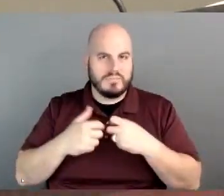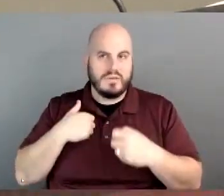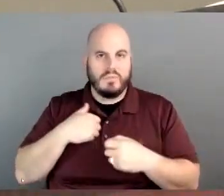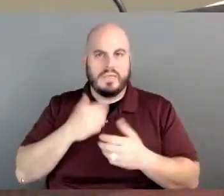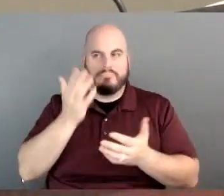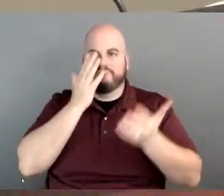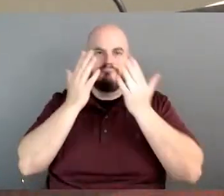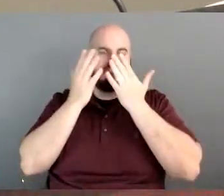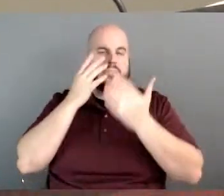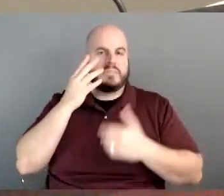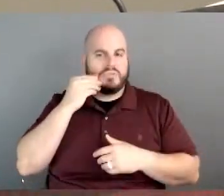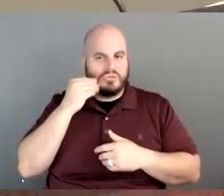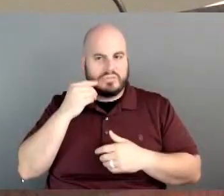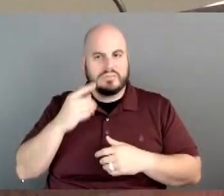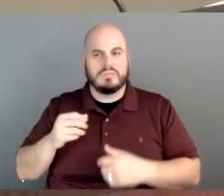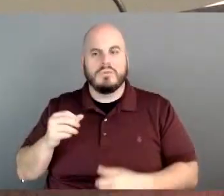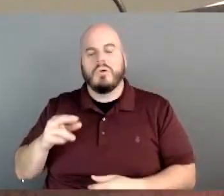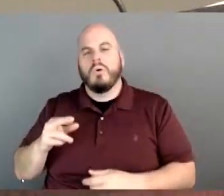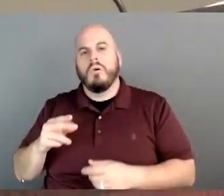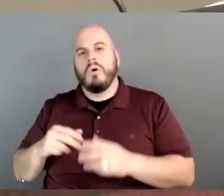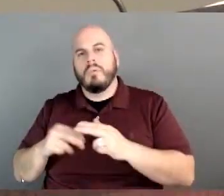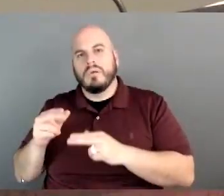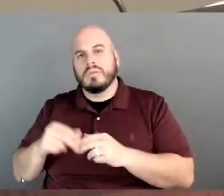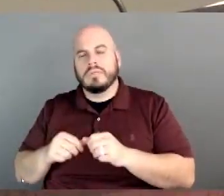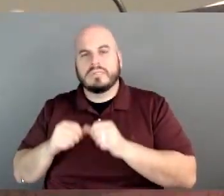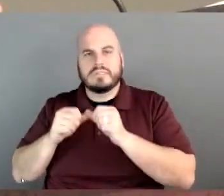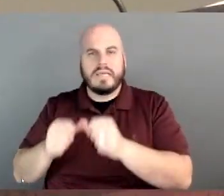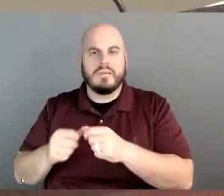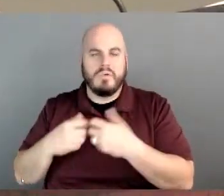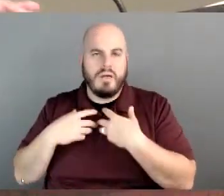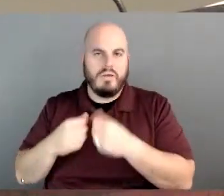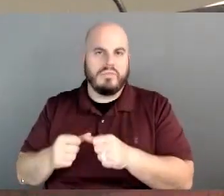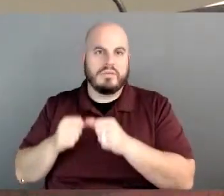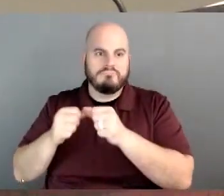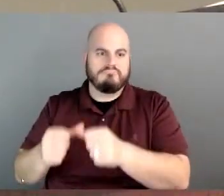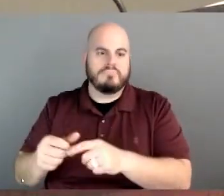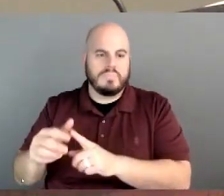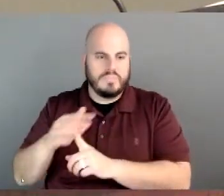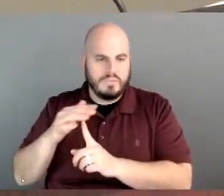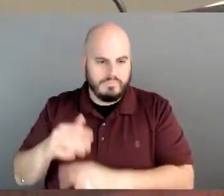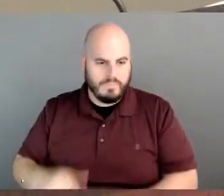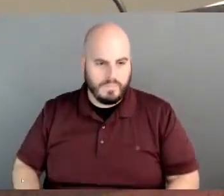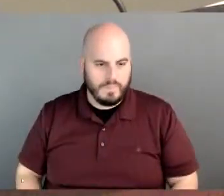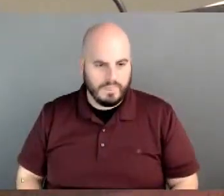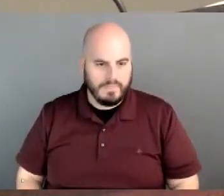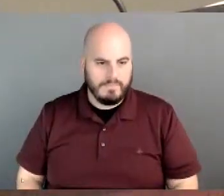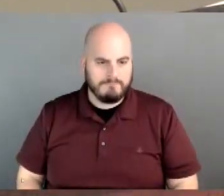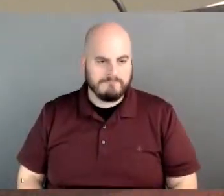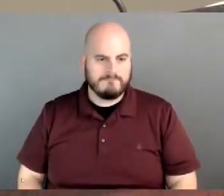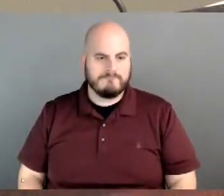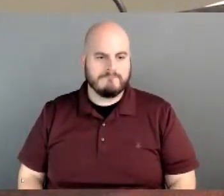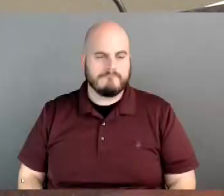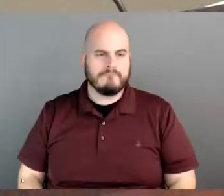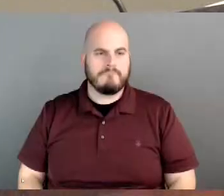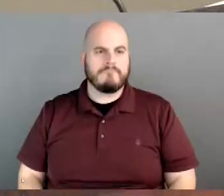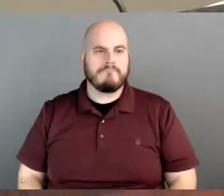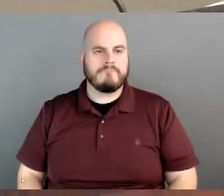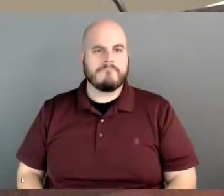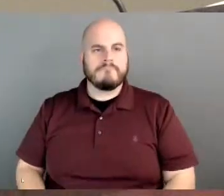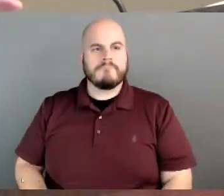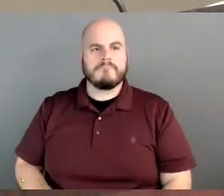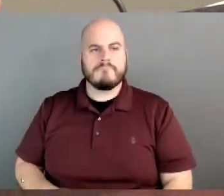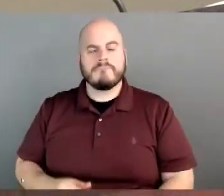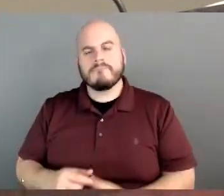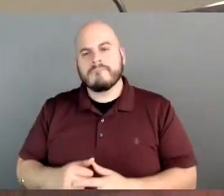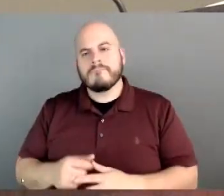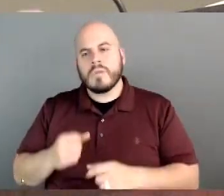a more sustainable and resilient and healthy community. So I'm really excited to have